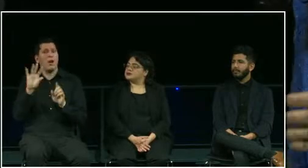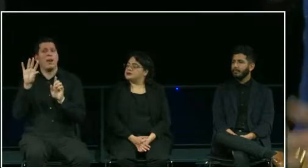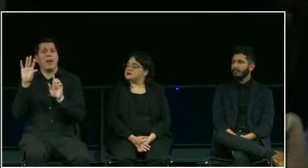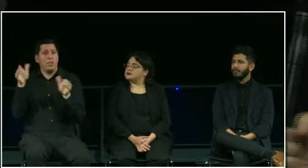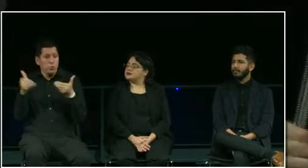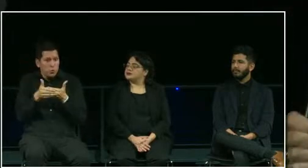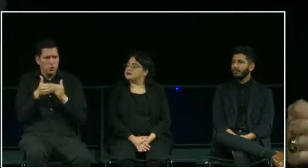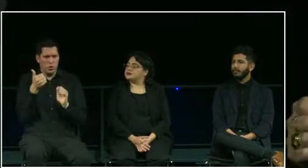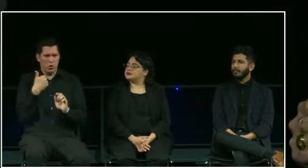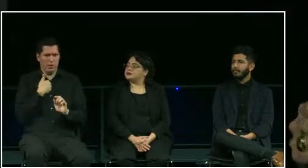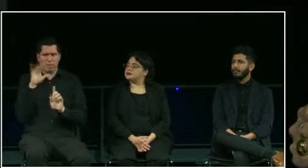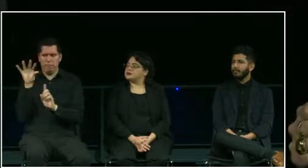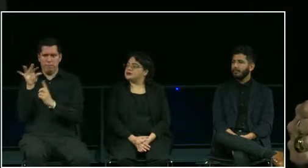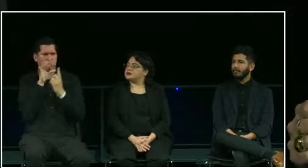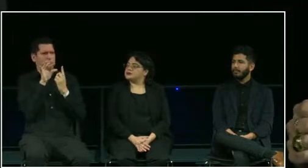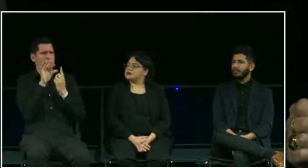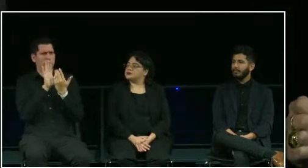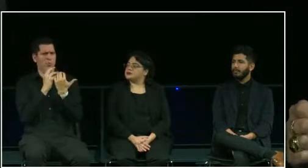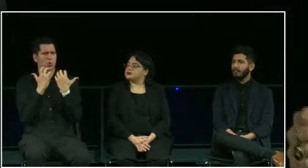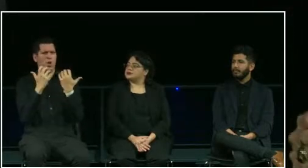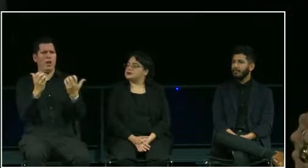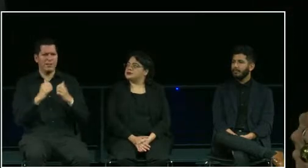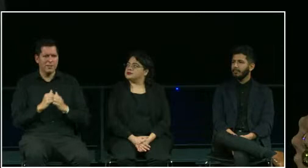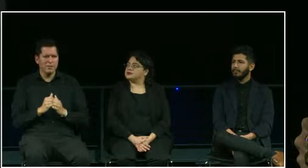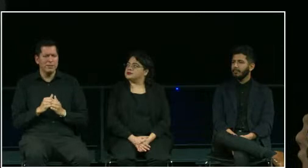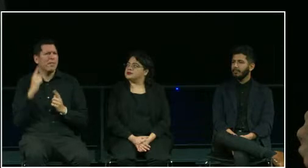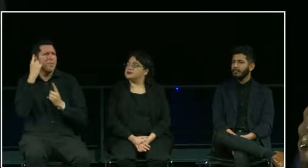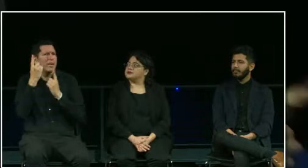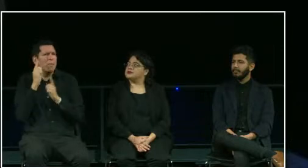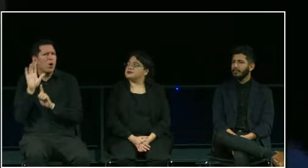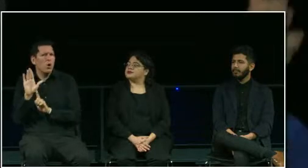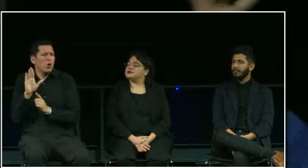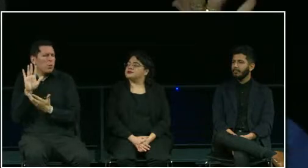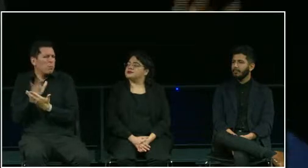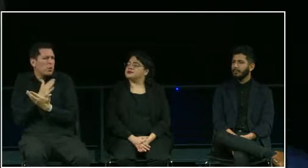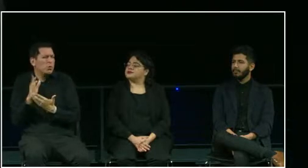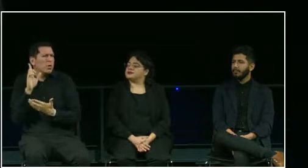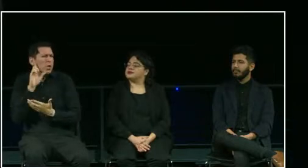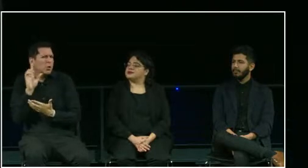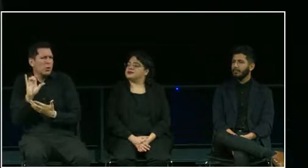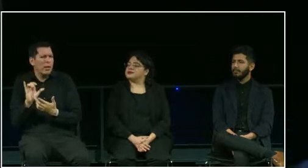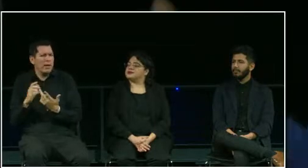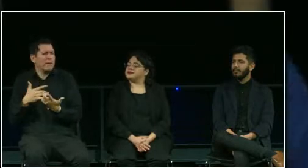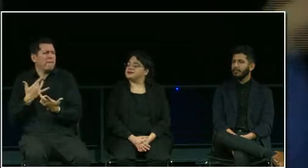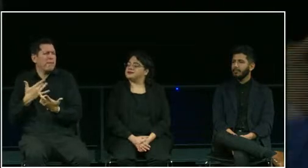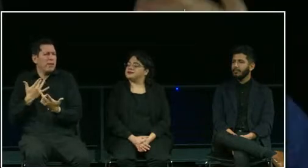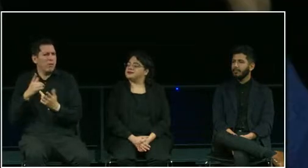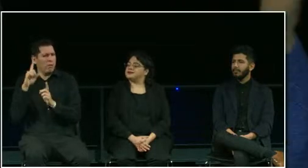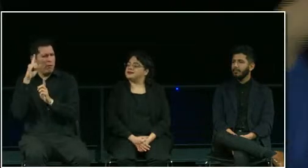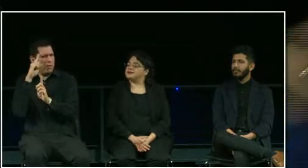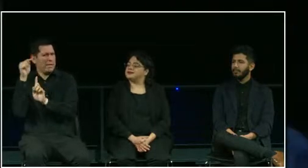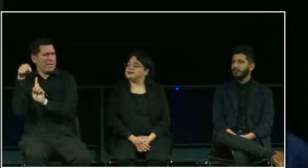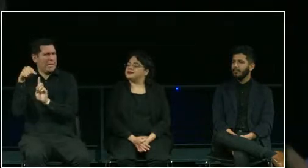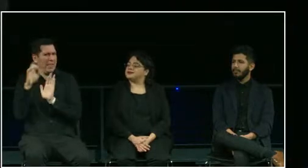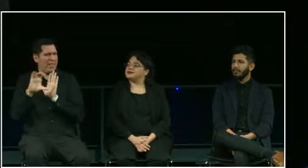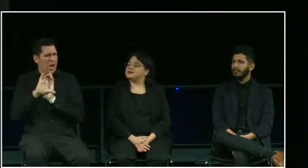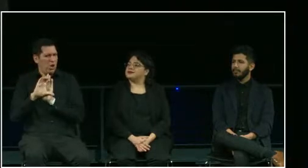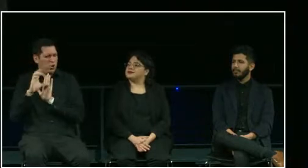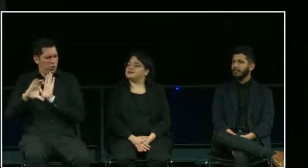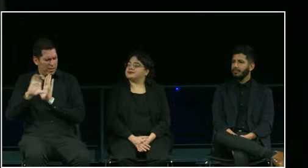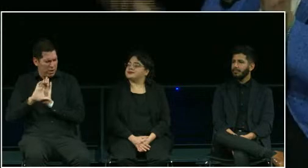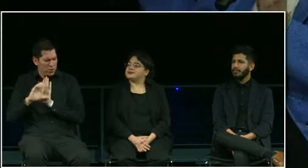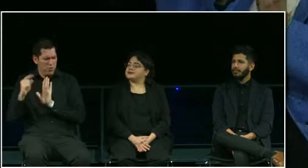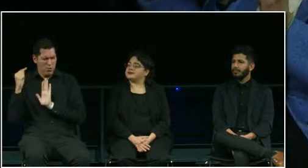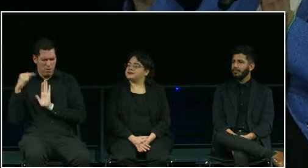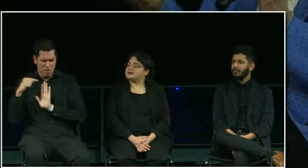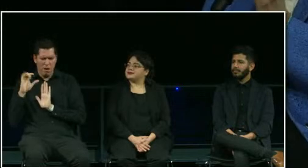the beginning, and it's like, what would her music be? What would she want her music to be, her score, her theme? And the minute we started talking about that and about kind of